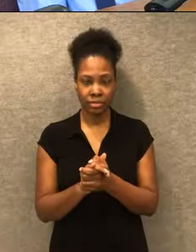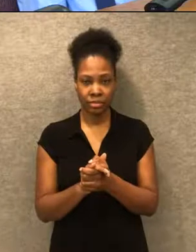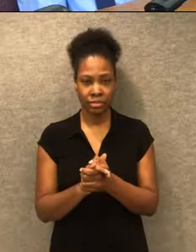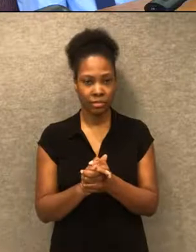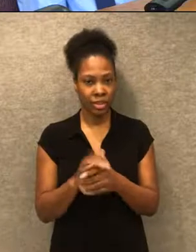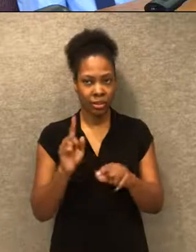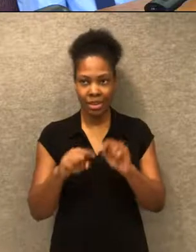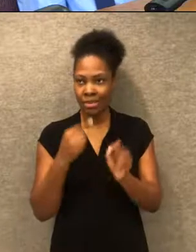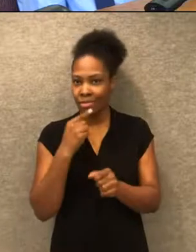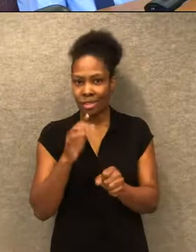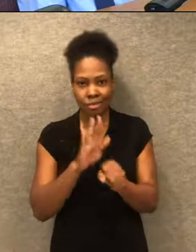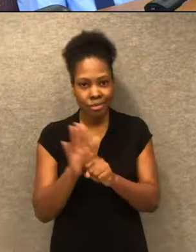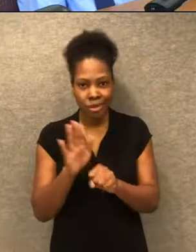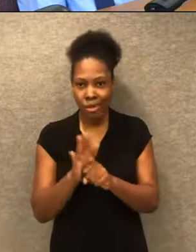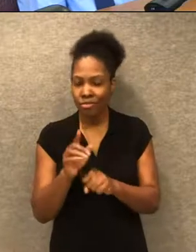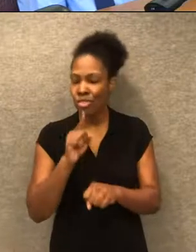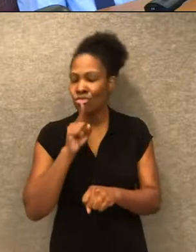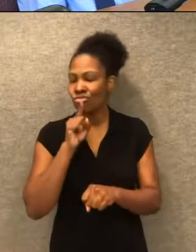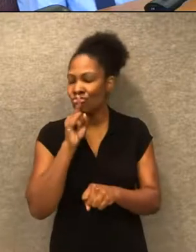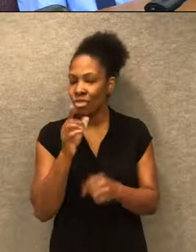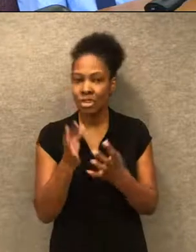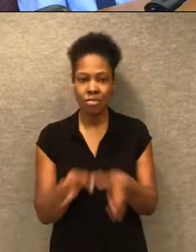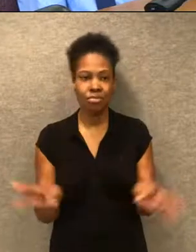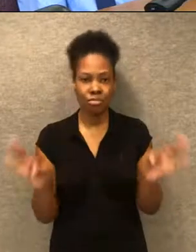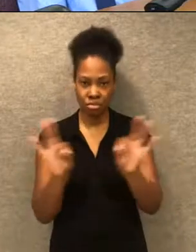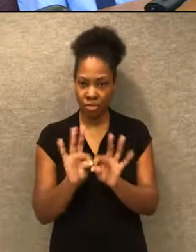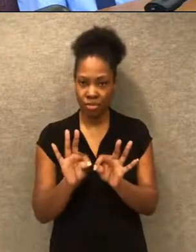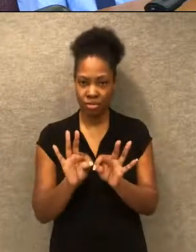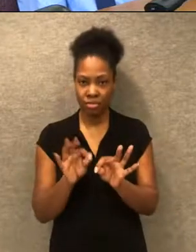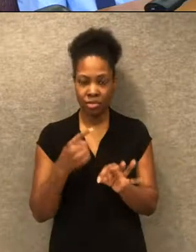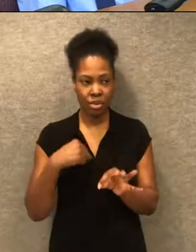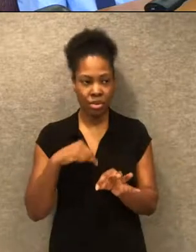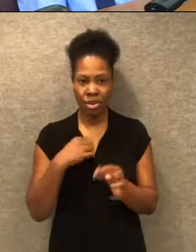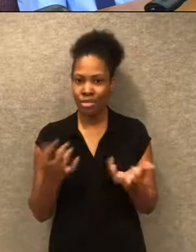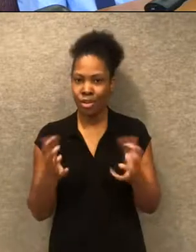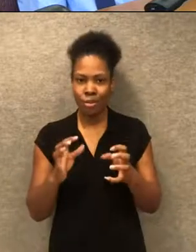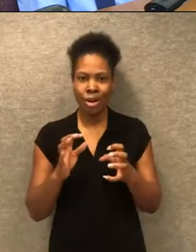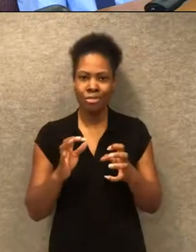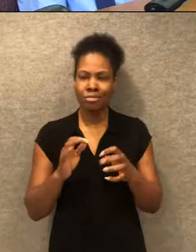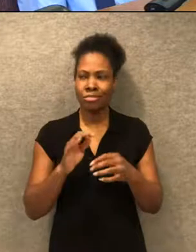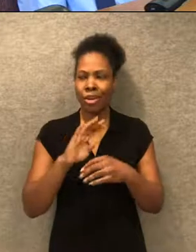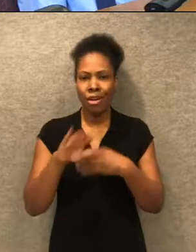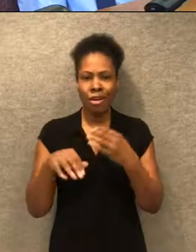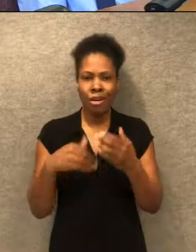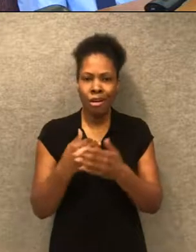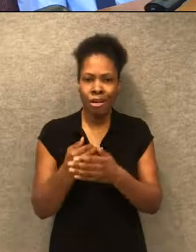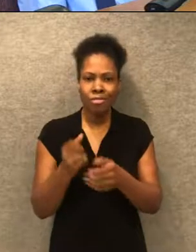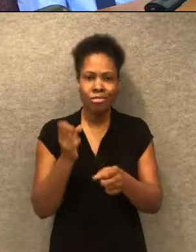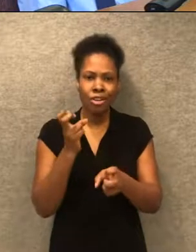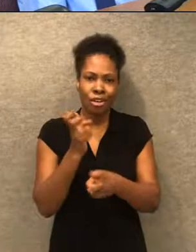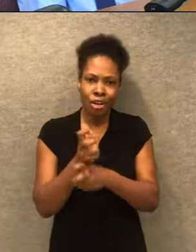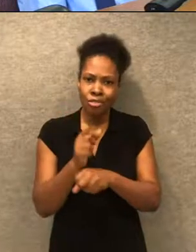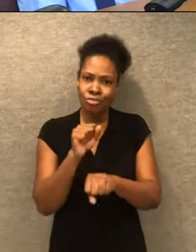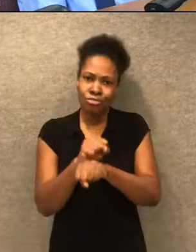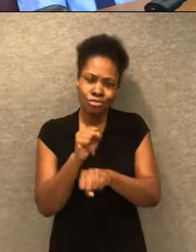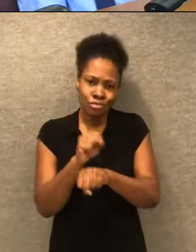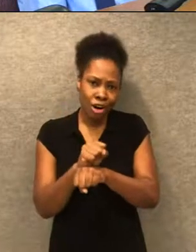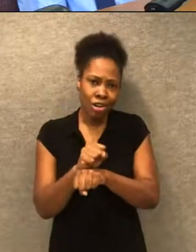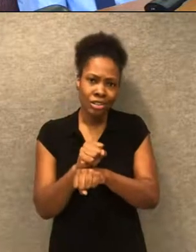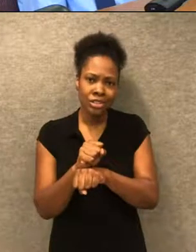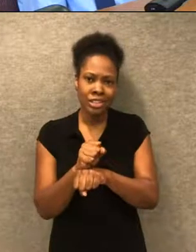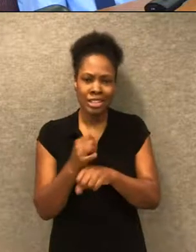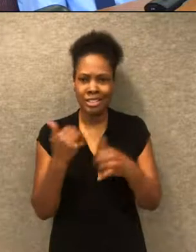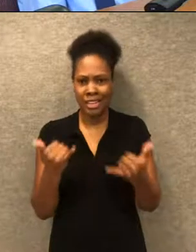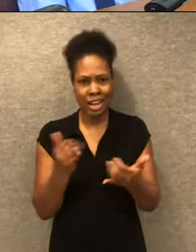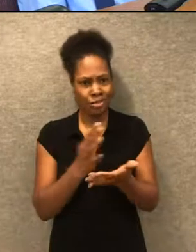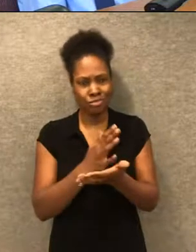enough. Please, it's very important. We don't want all the effort that we have put into this for the past 3 months